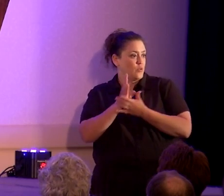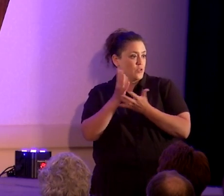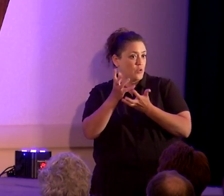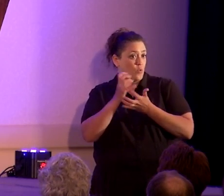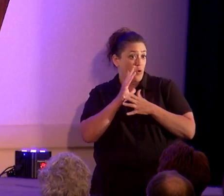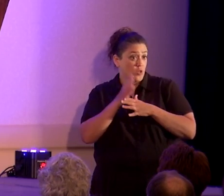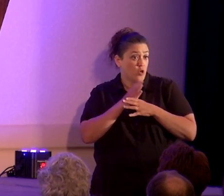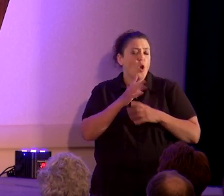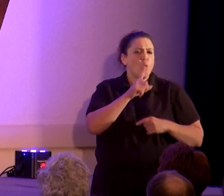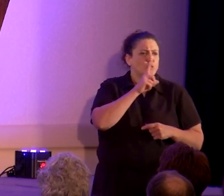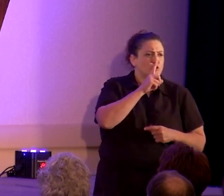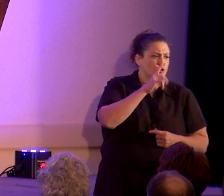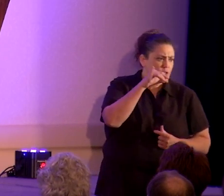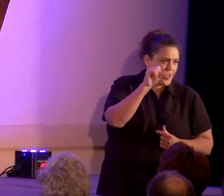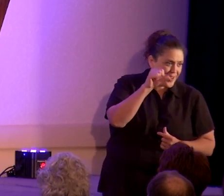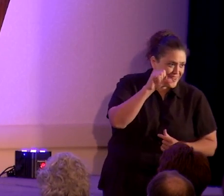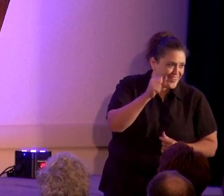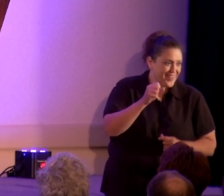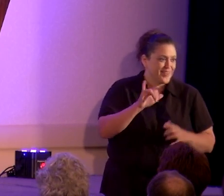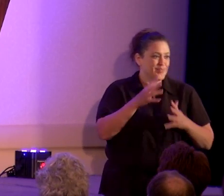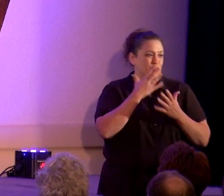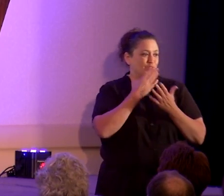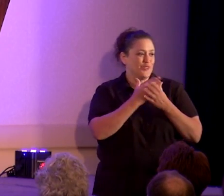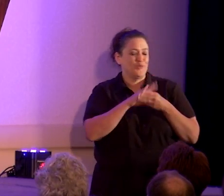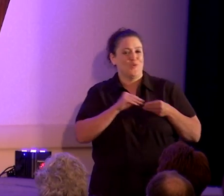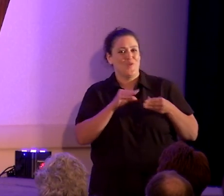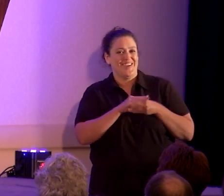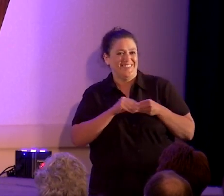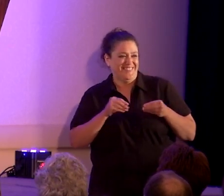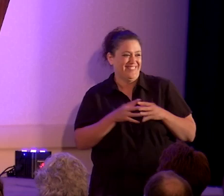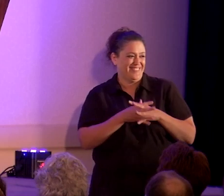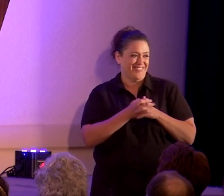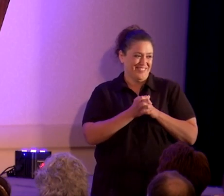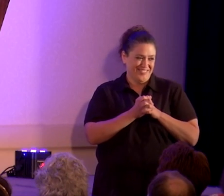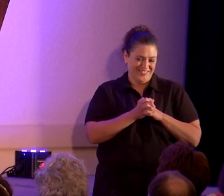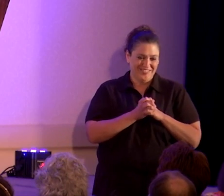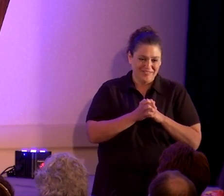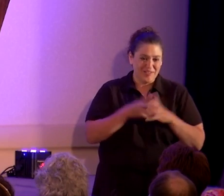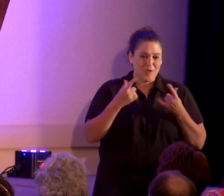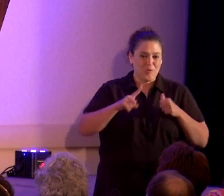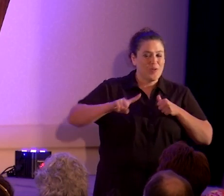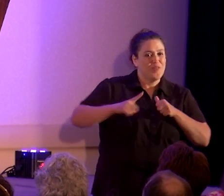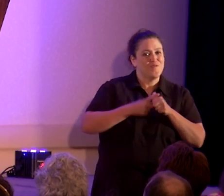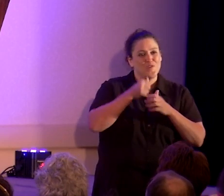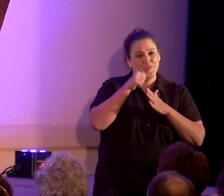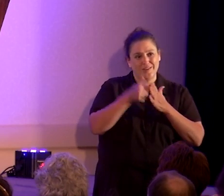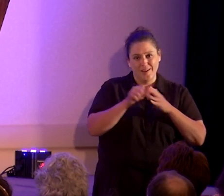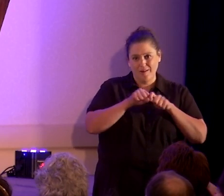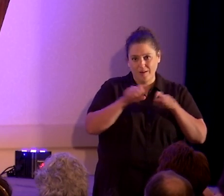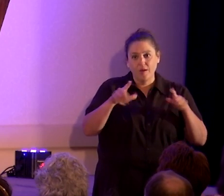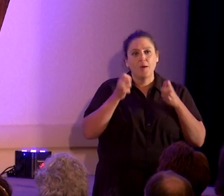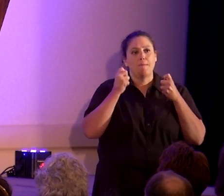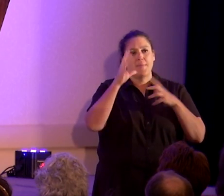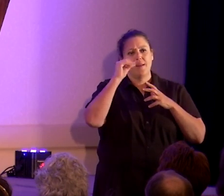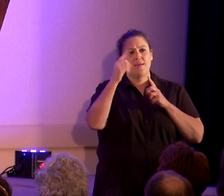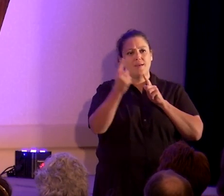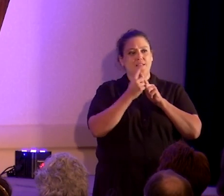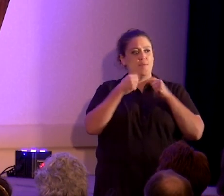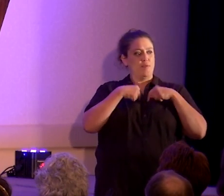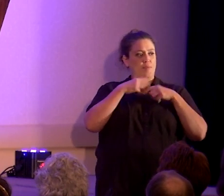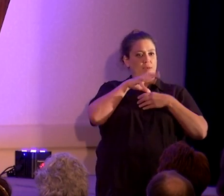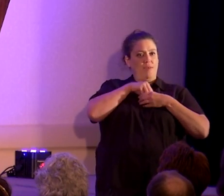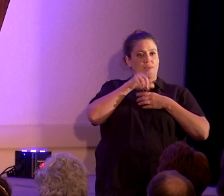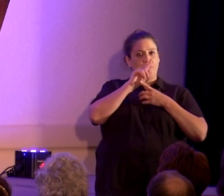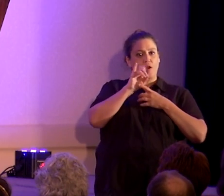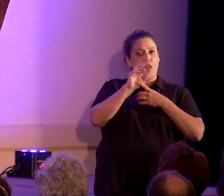with us? Sure, yeah. That's a pretty good story. So when the first letter came out, I had a bunch of guys come up to me in the locker room the day afterwards,